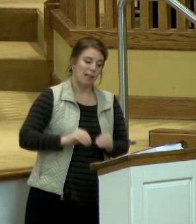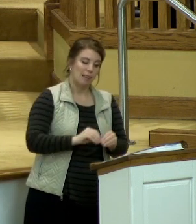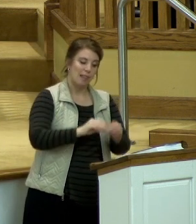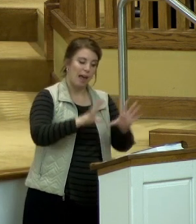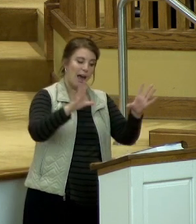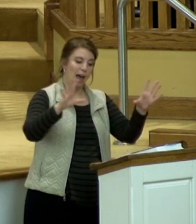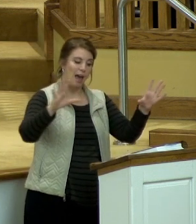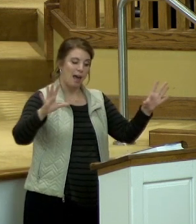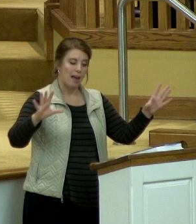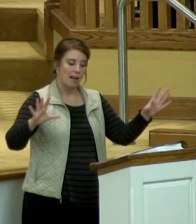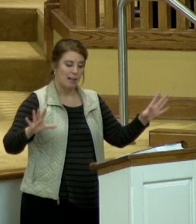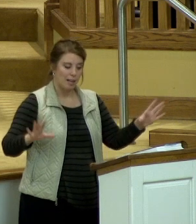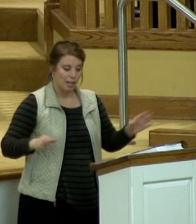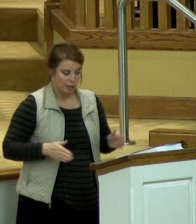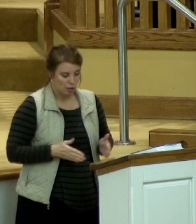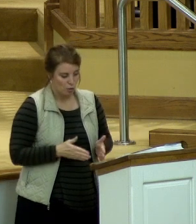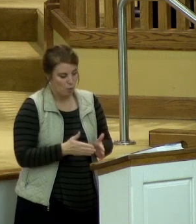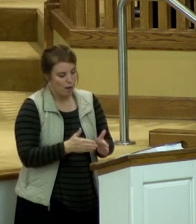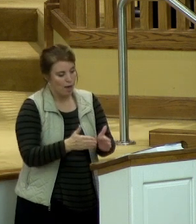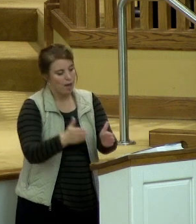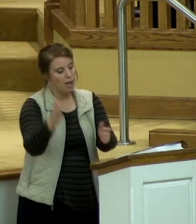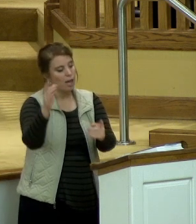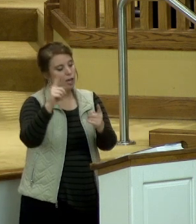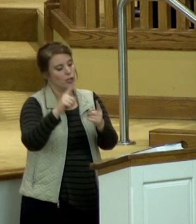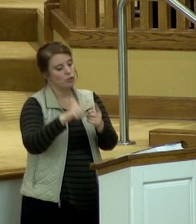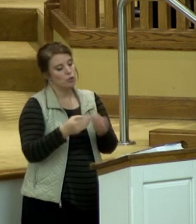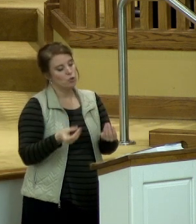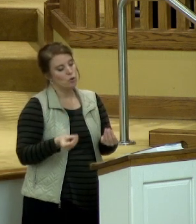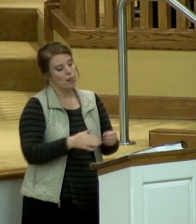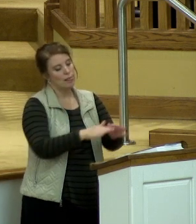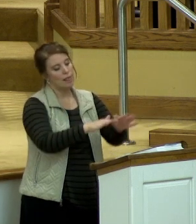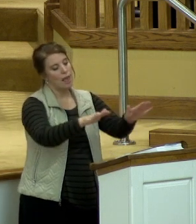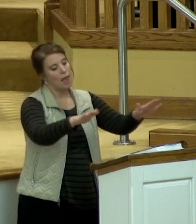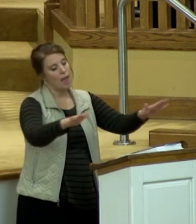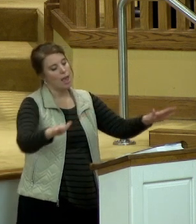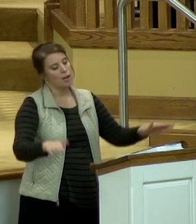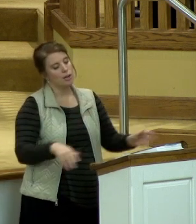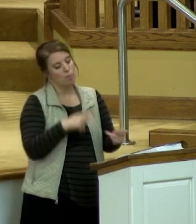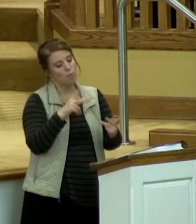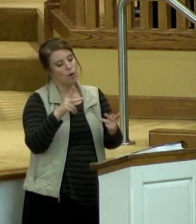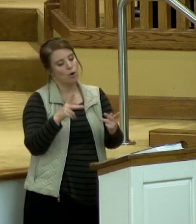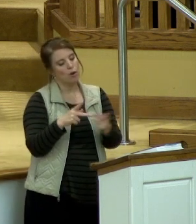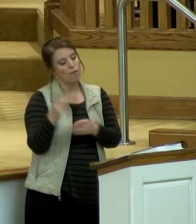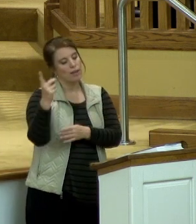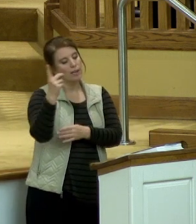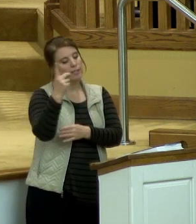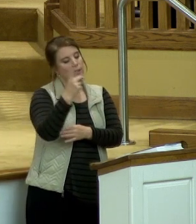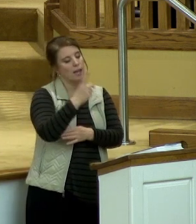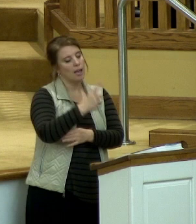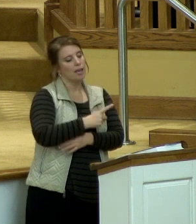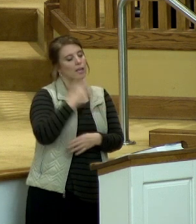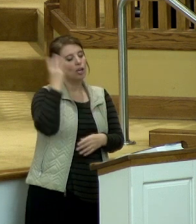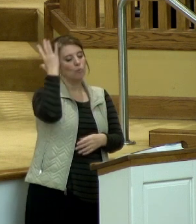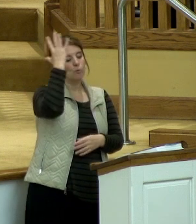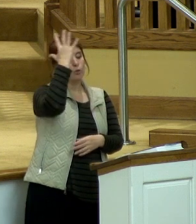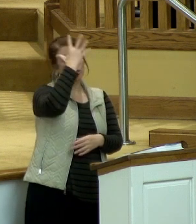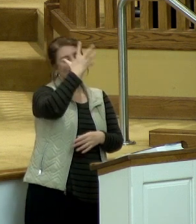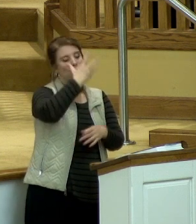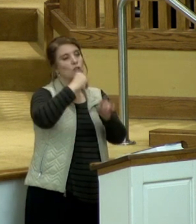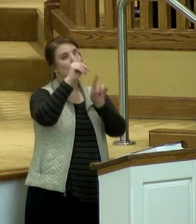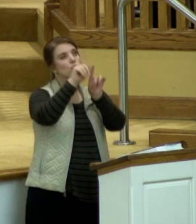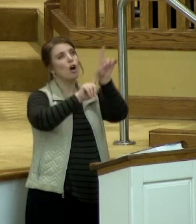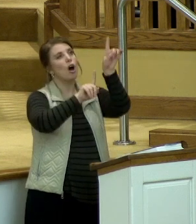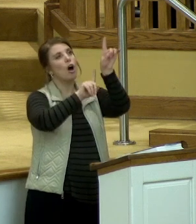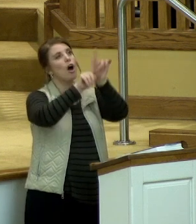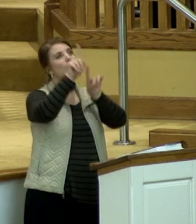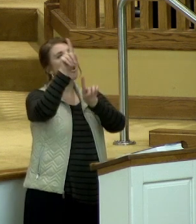Give us a lamp to light the way into the land of perfect day. Oh,